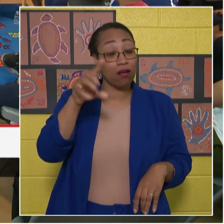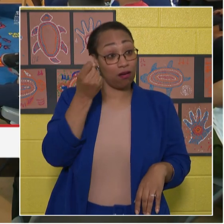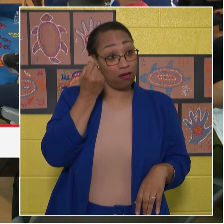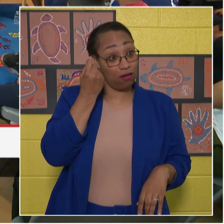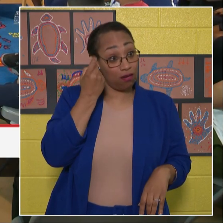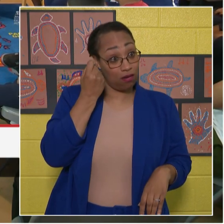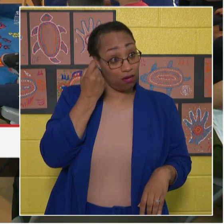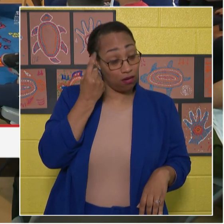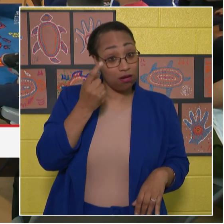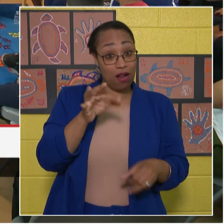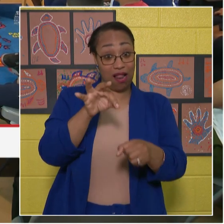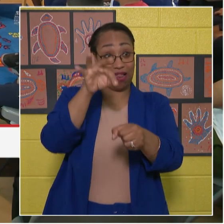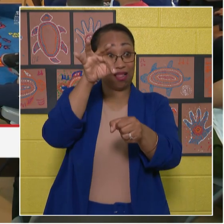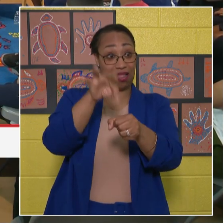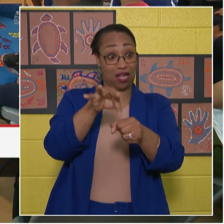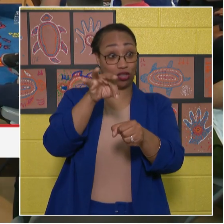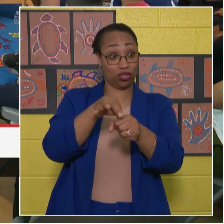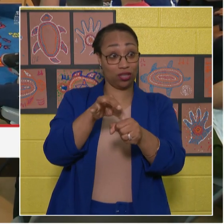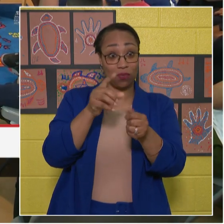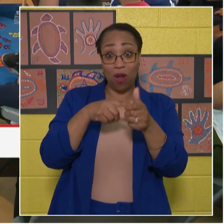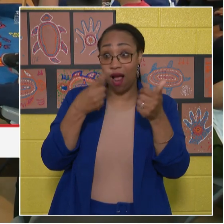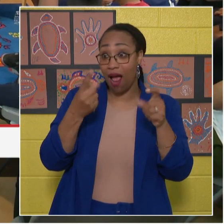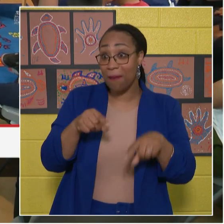guys? Who knows?